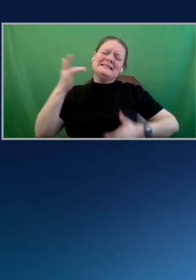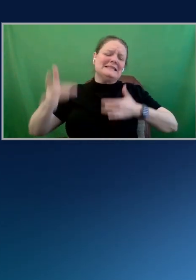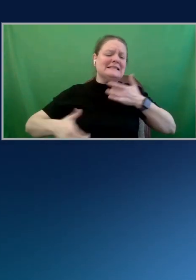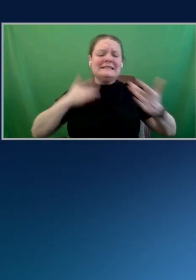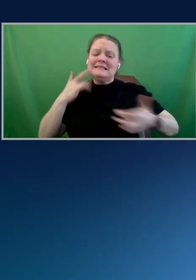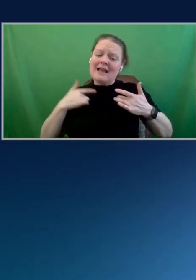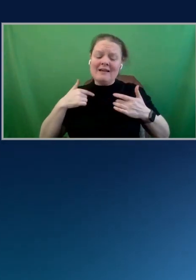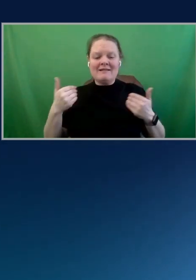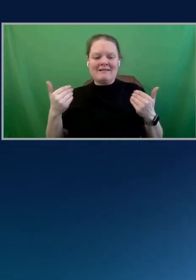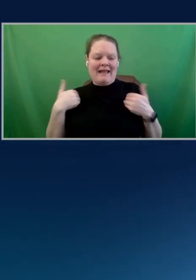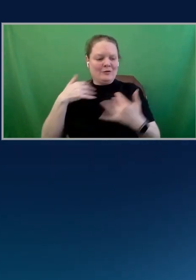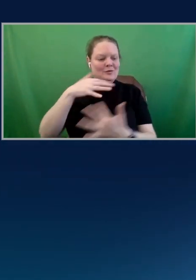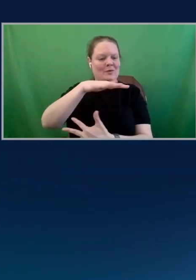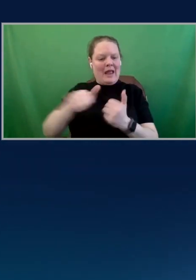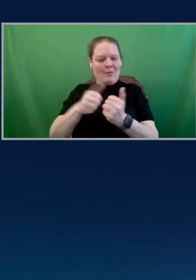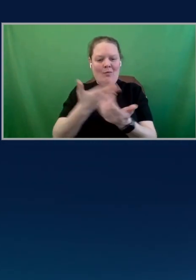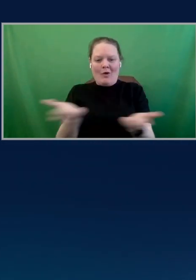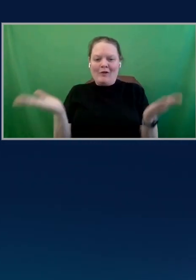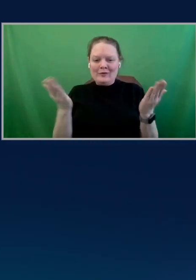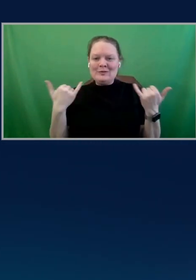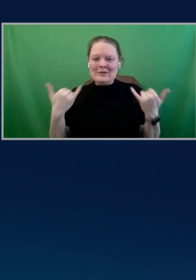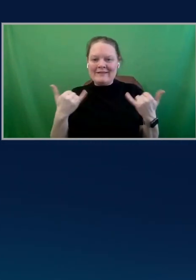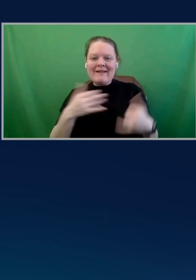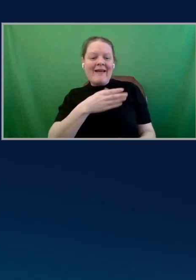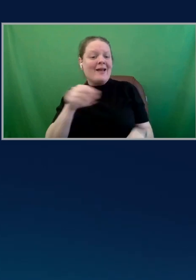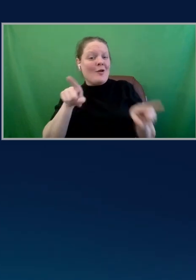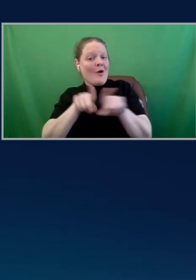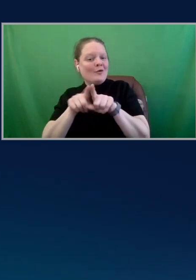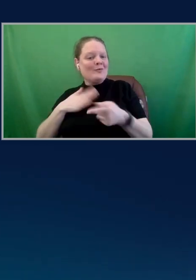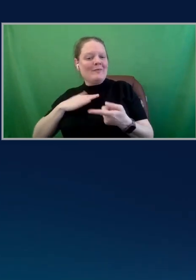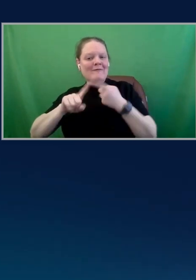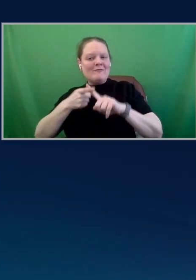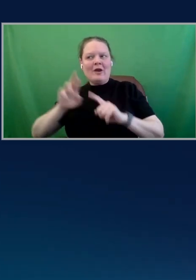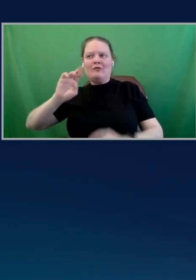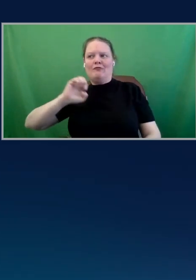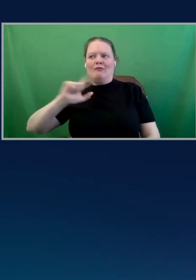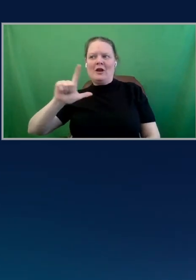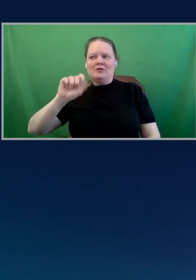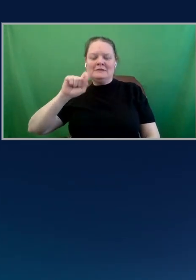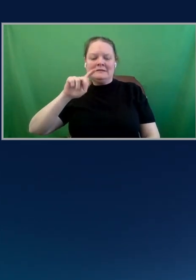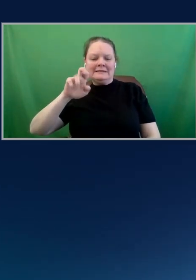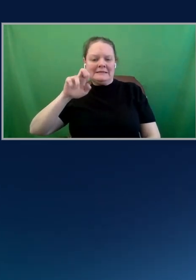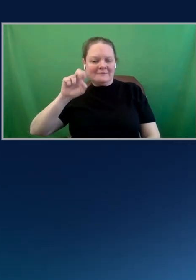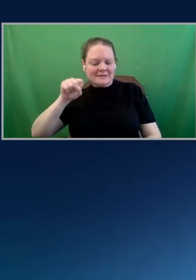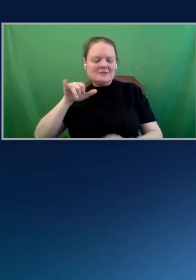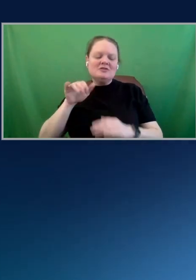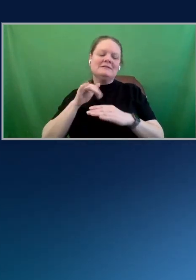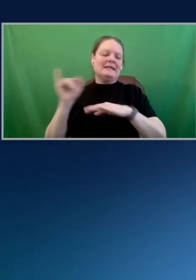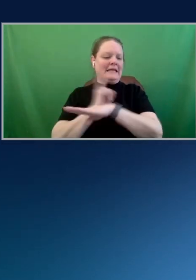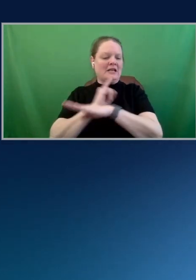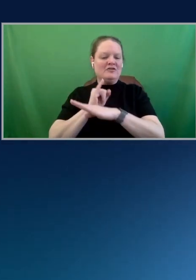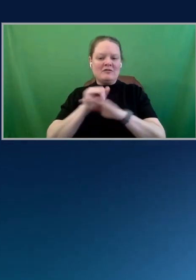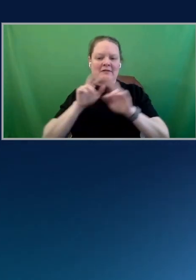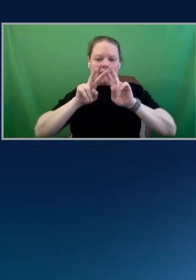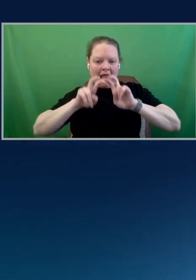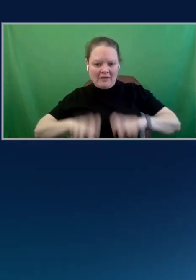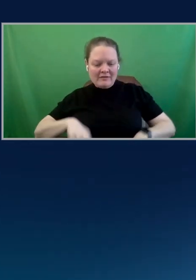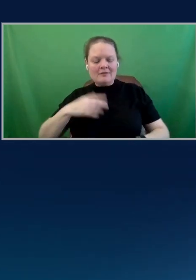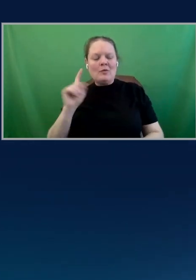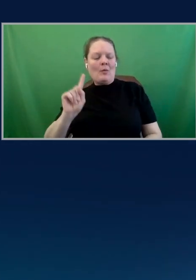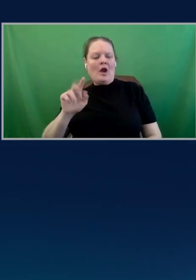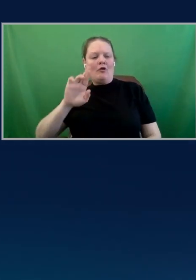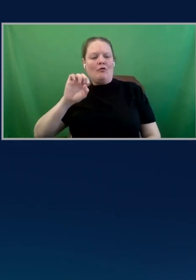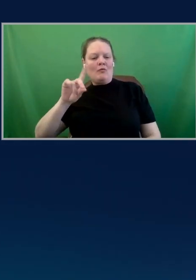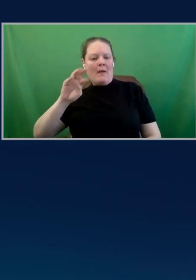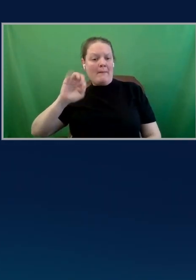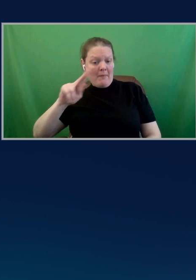hang out with all of you today, and also my friend Rachel Stevens, who's an industry analyst at Redmonk. Rachel, do you want to introduce yourself and